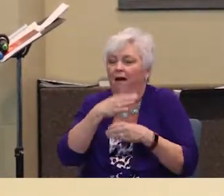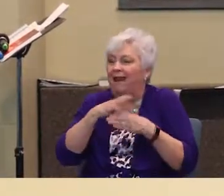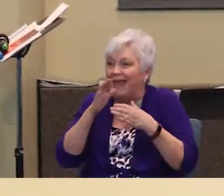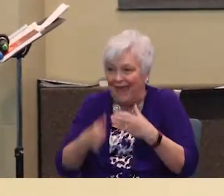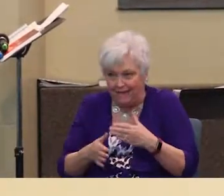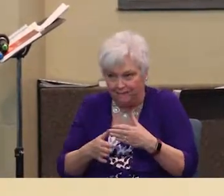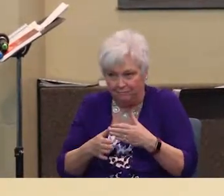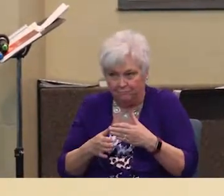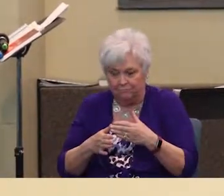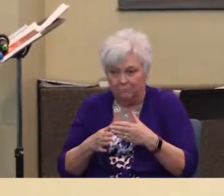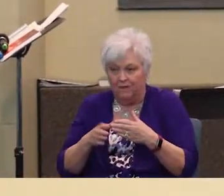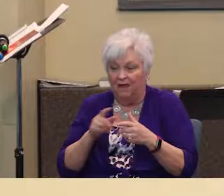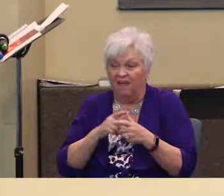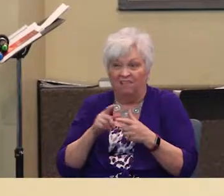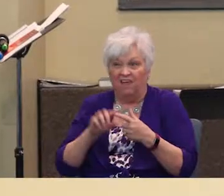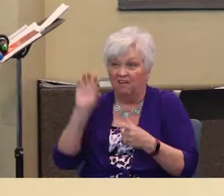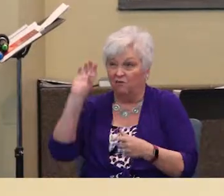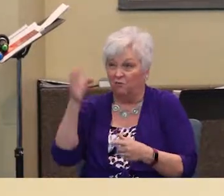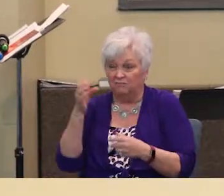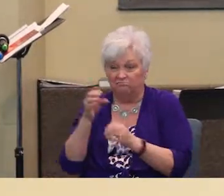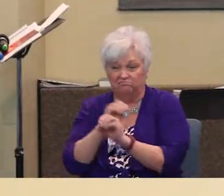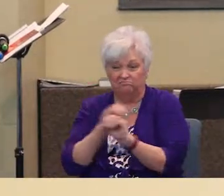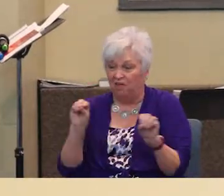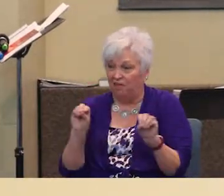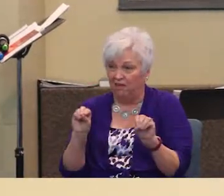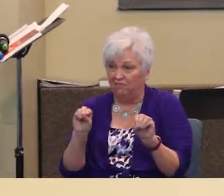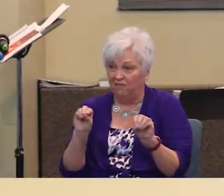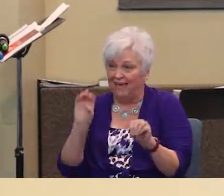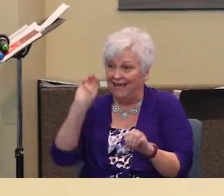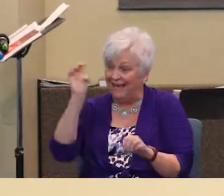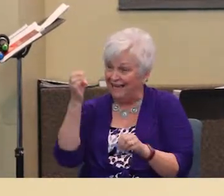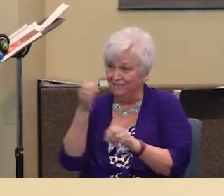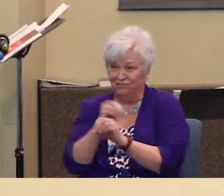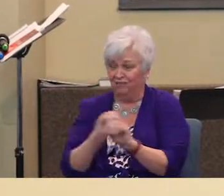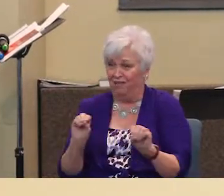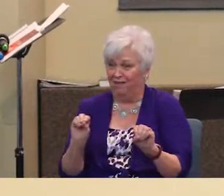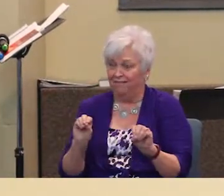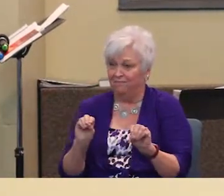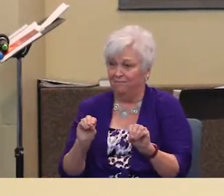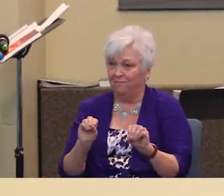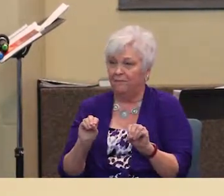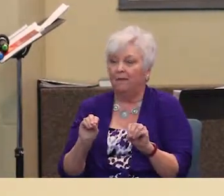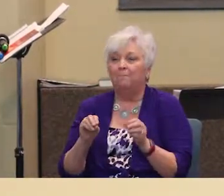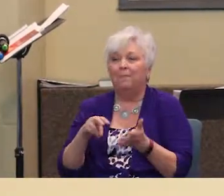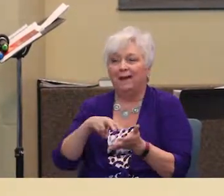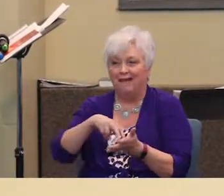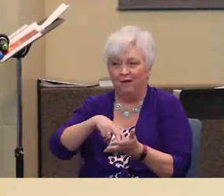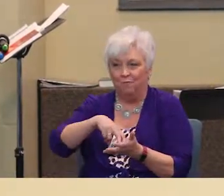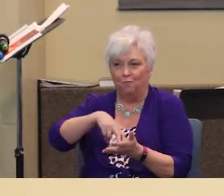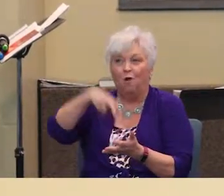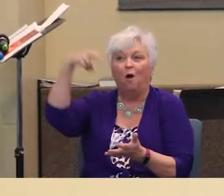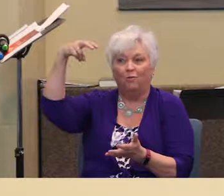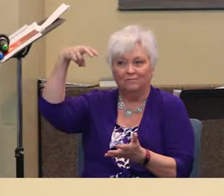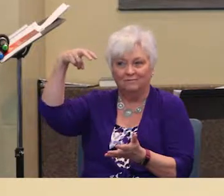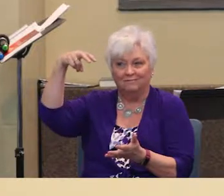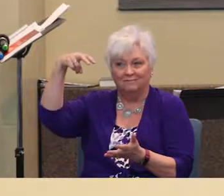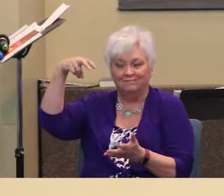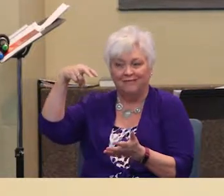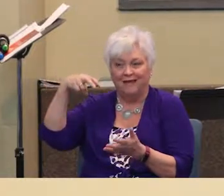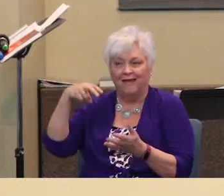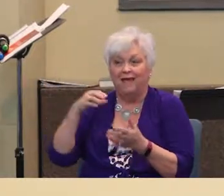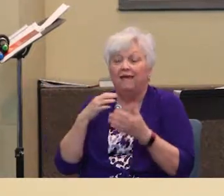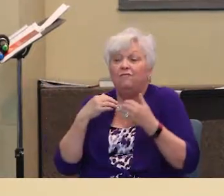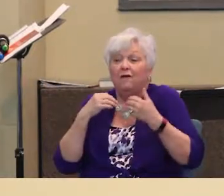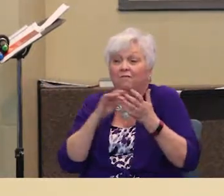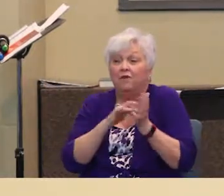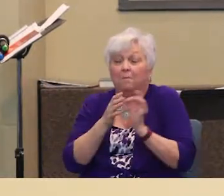Christmas would have meant nothing and Easter means nothing. But he rose. As a matter of fact, if you have your Bibles, sorry